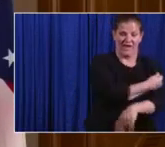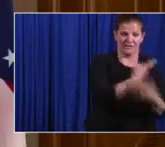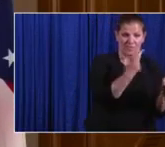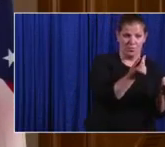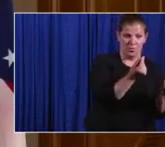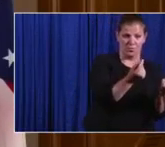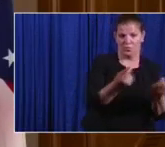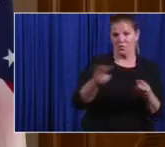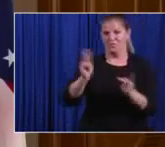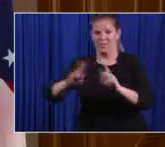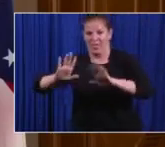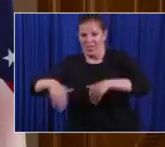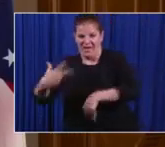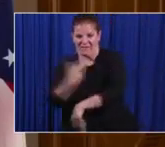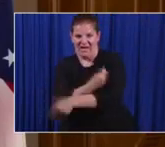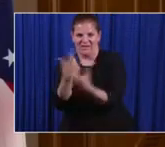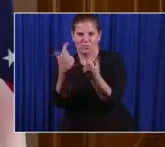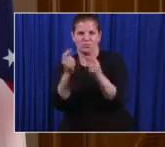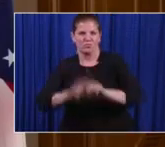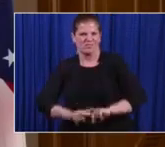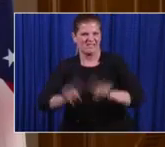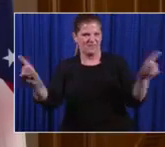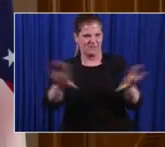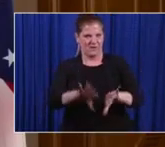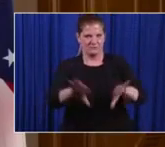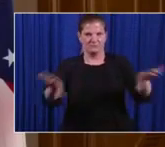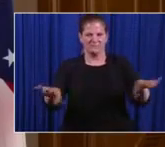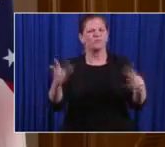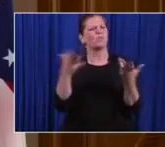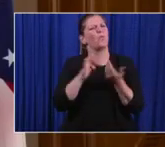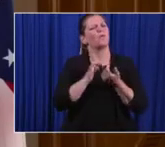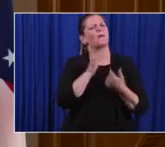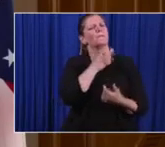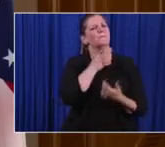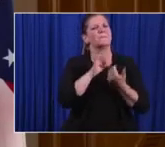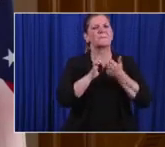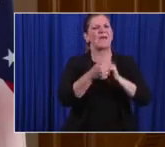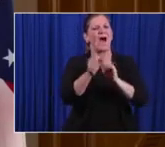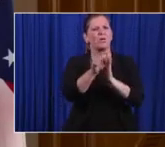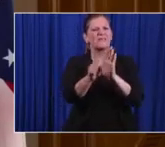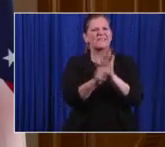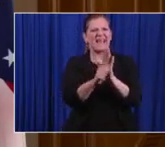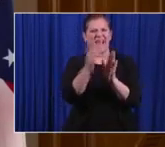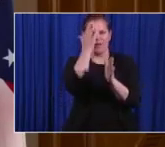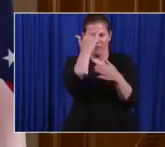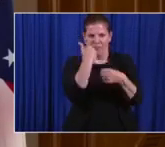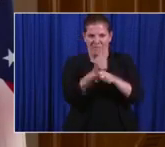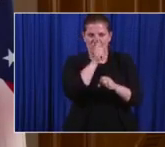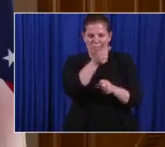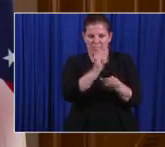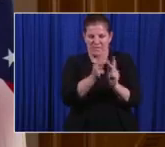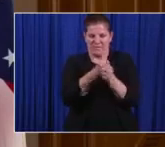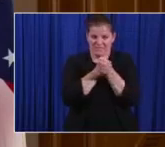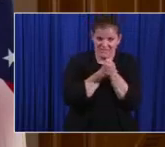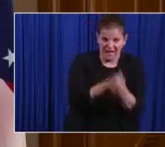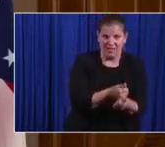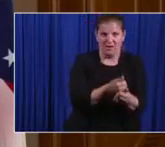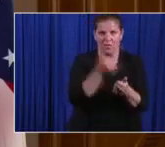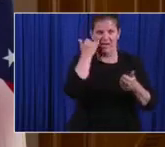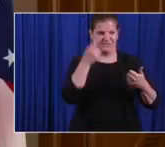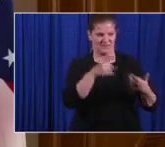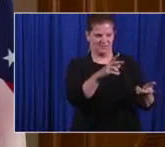enforcing how the mask order can be enforced when you don't really know who is and is not vaccinated when they go in